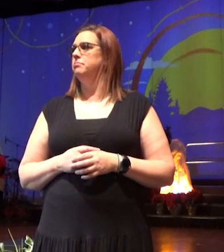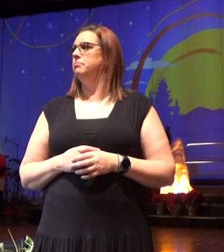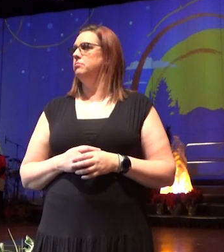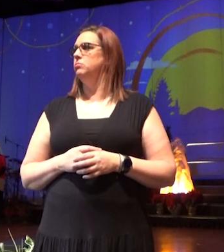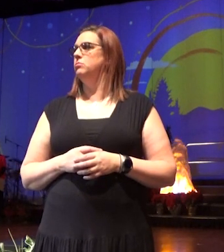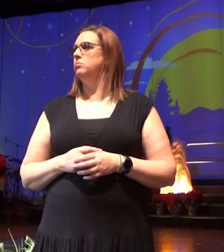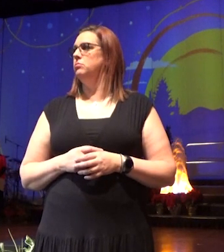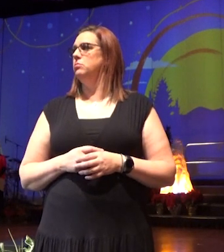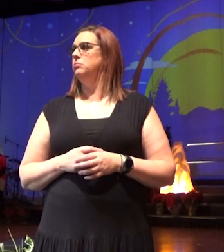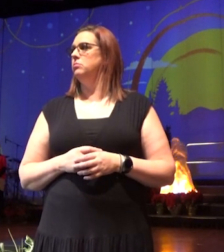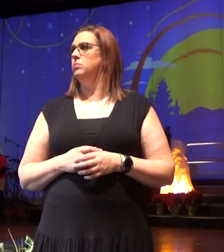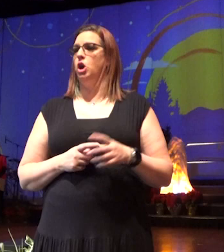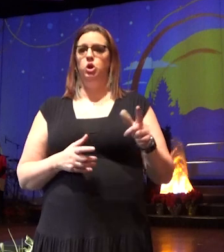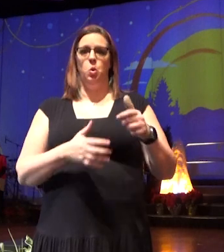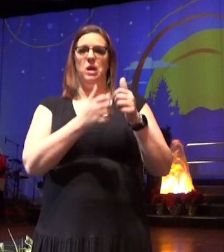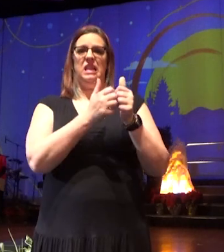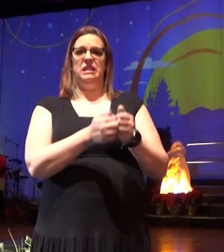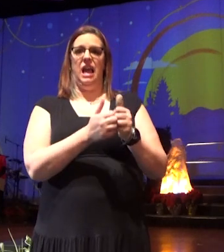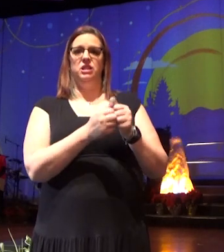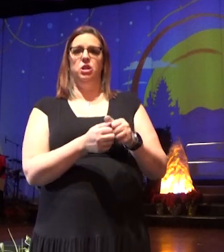We can text it to